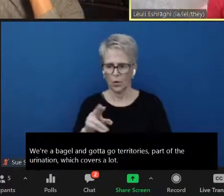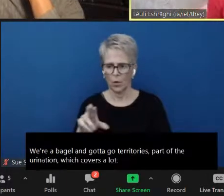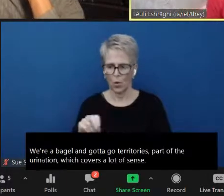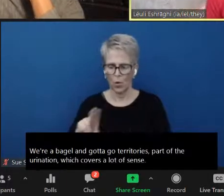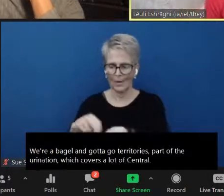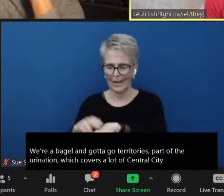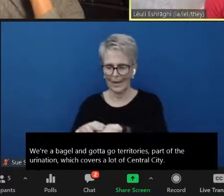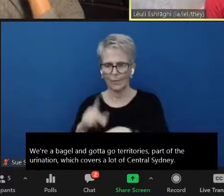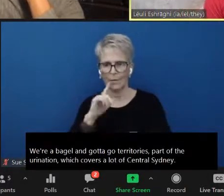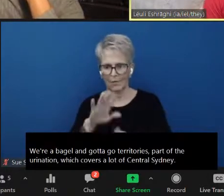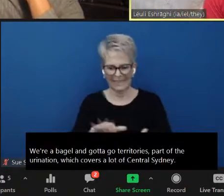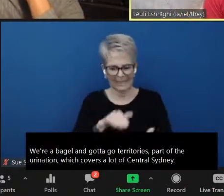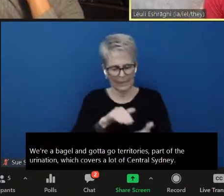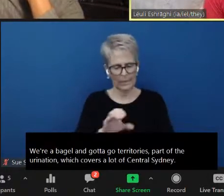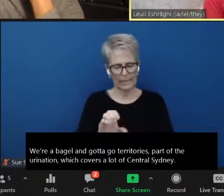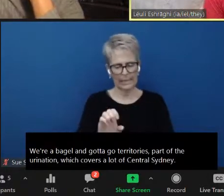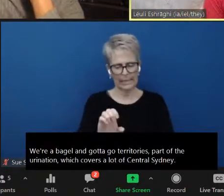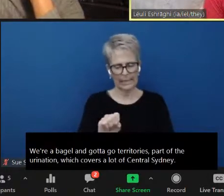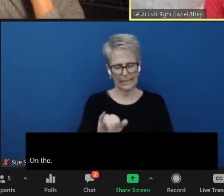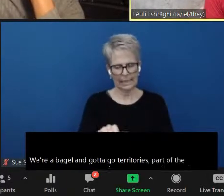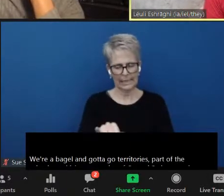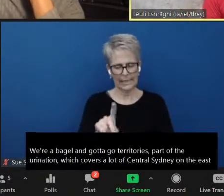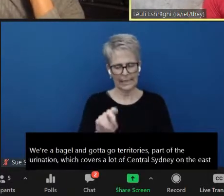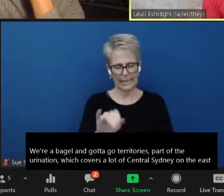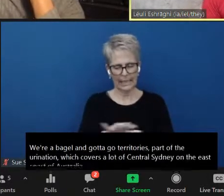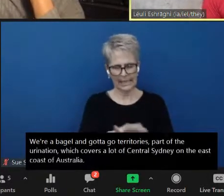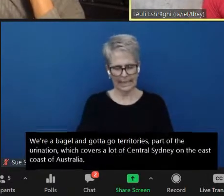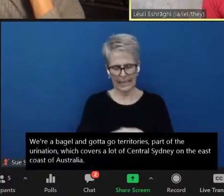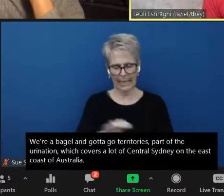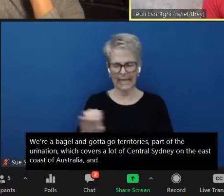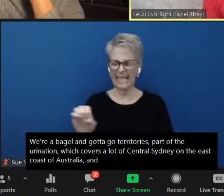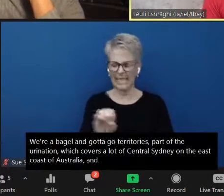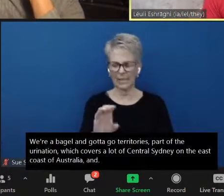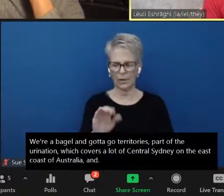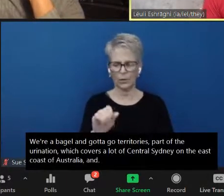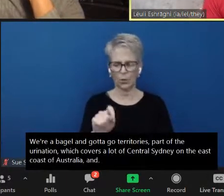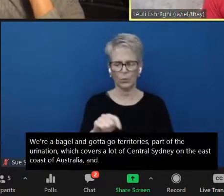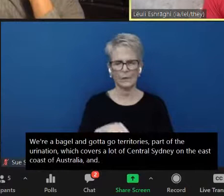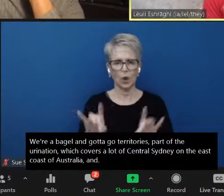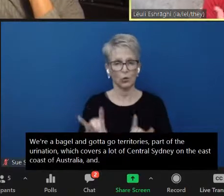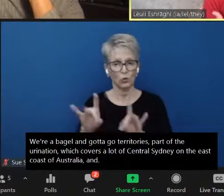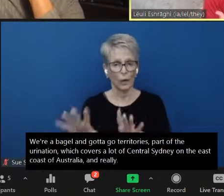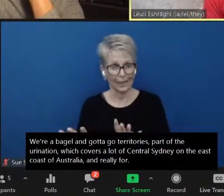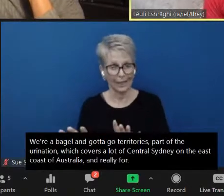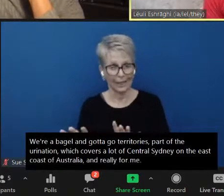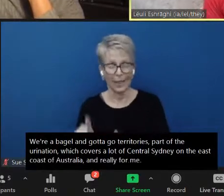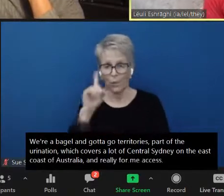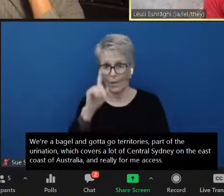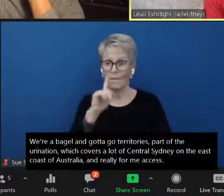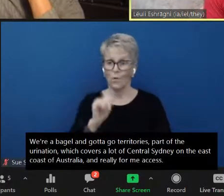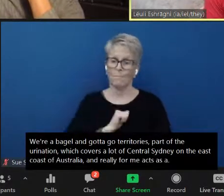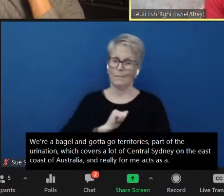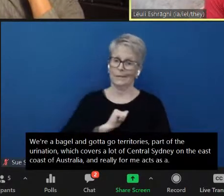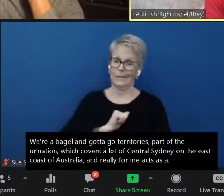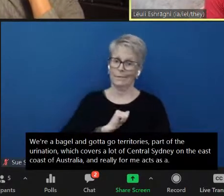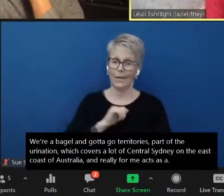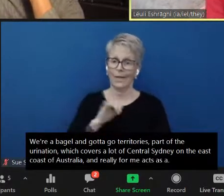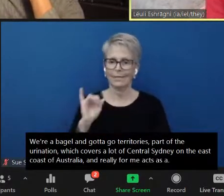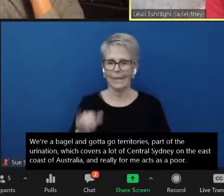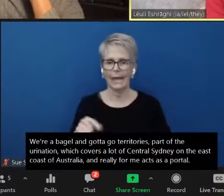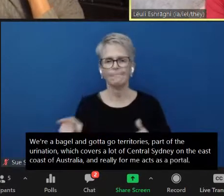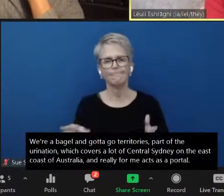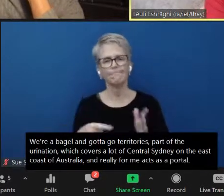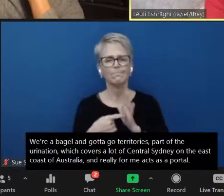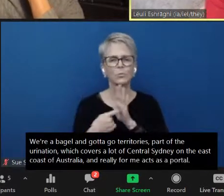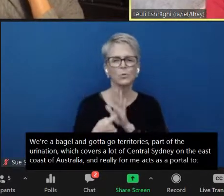lot of central Sydney on the east coast of Australia, and really for me acts as a